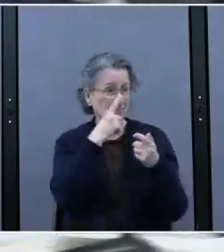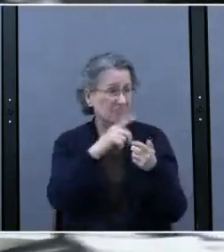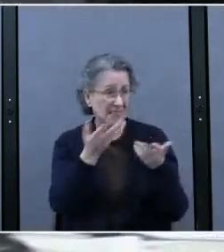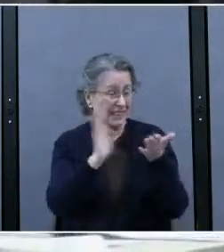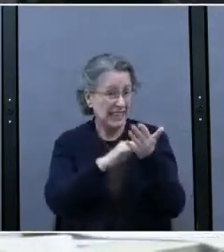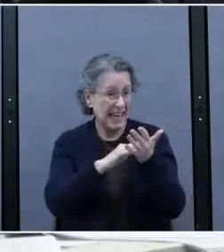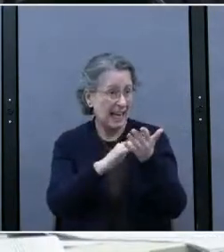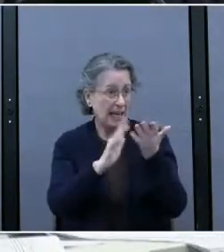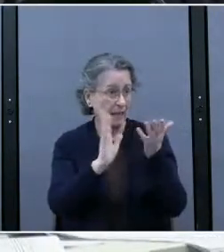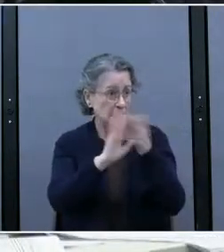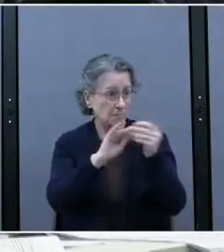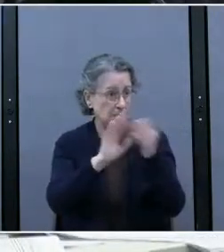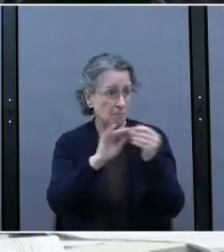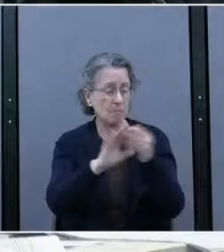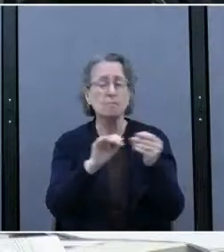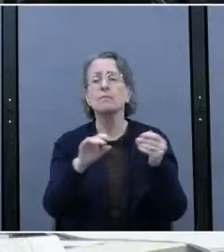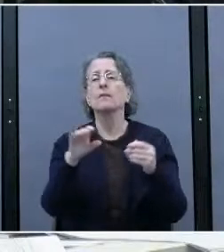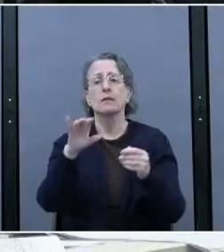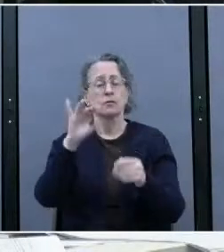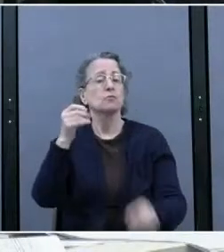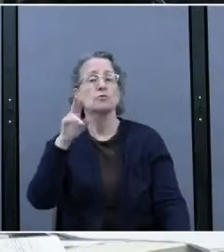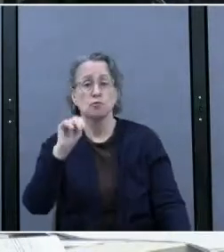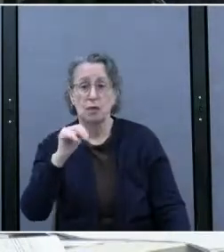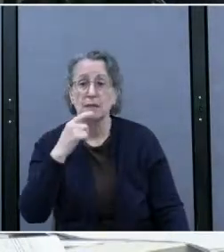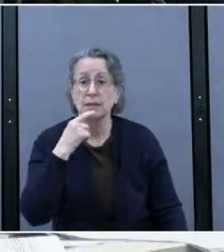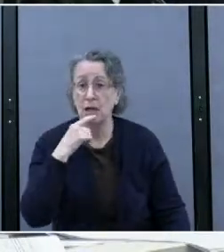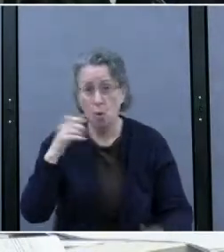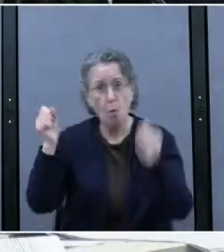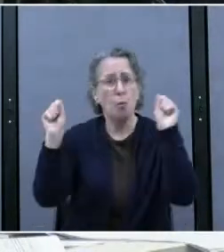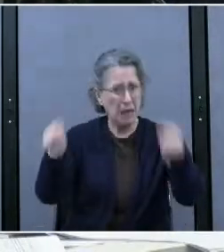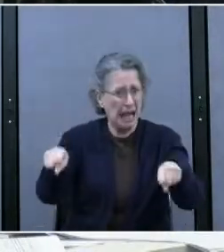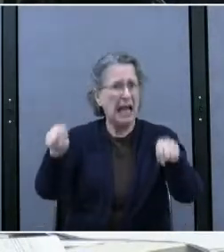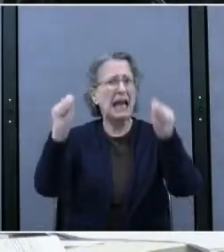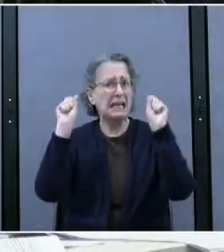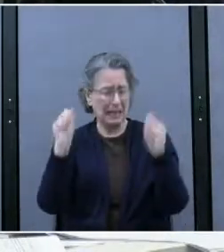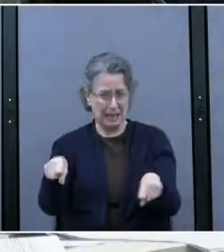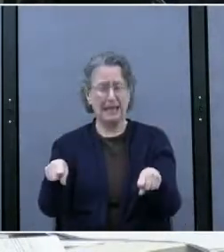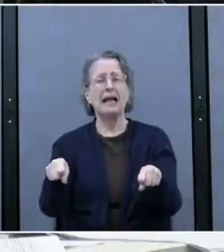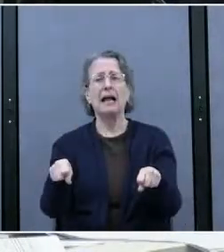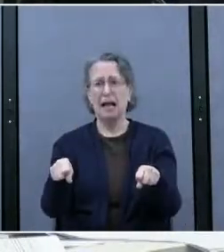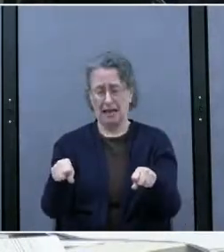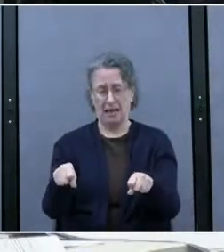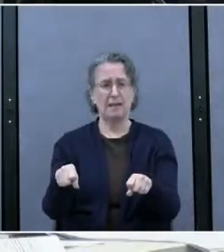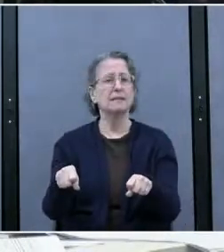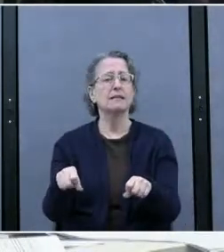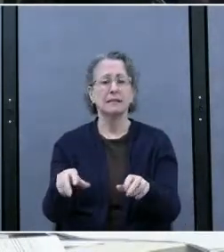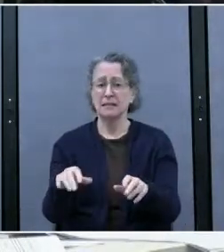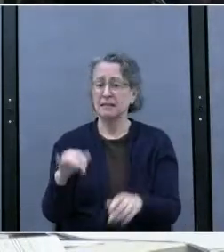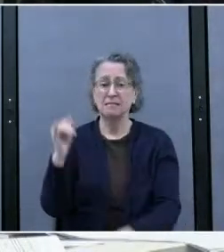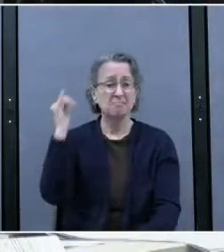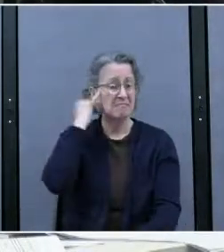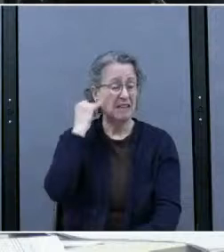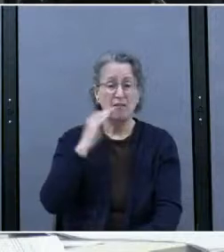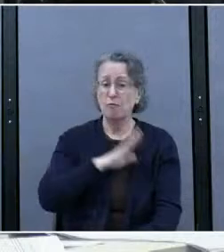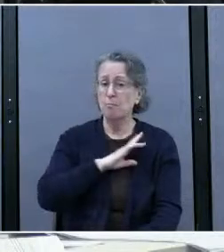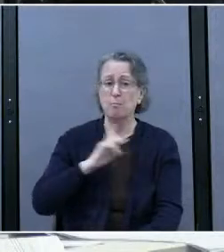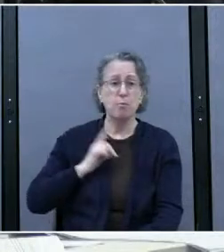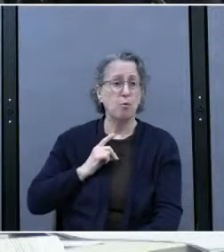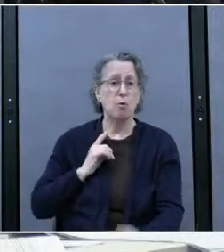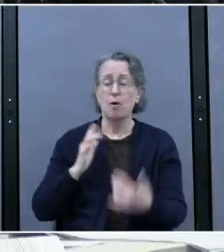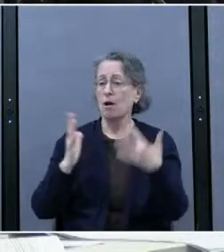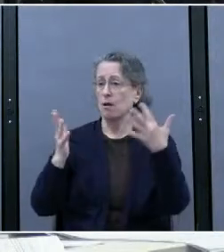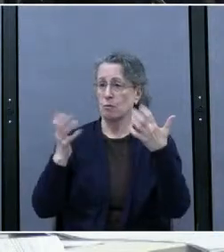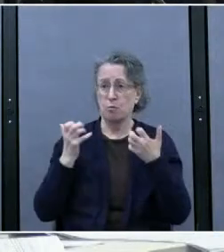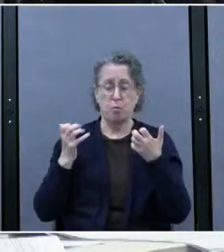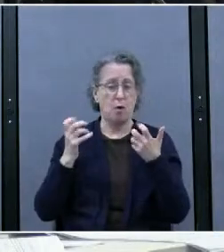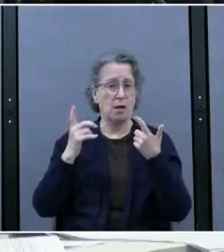Yeah, I mean, that's certainly something that we could do if the board wanted to spend the time on it. You'd have to look at